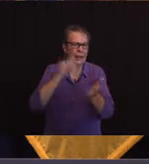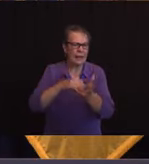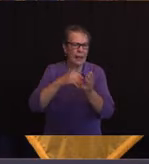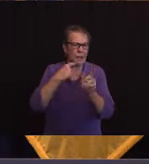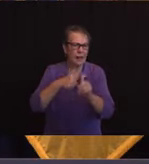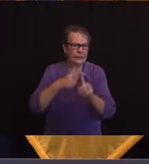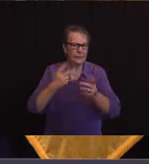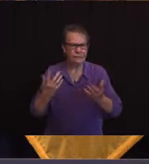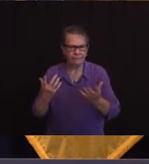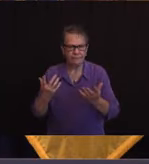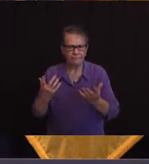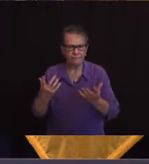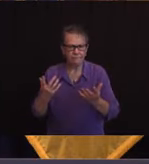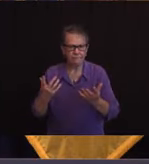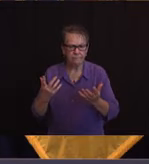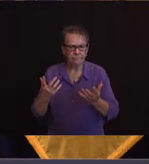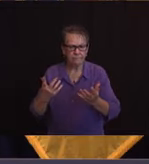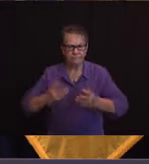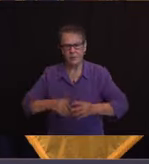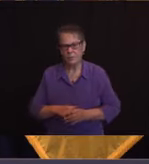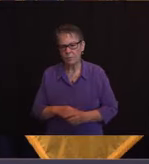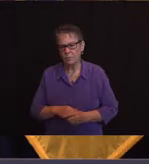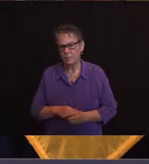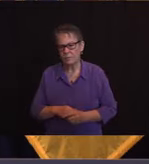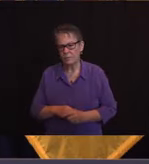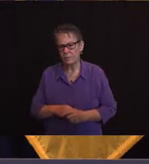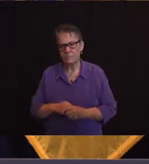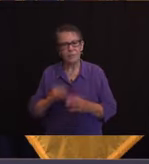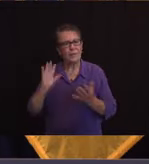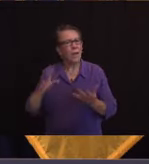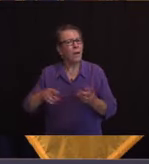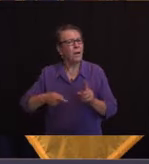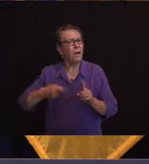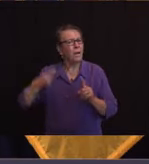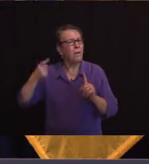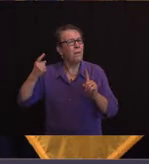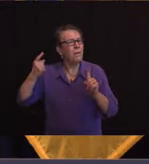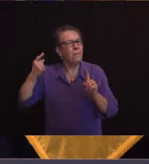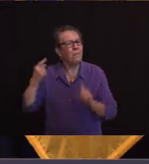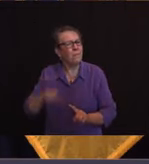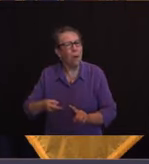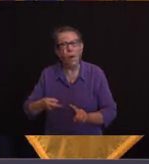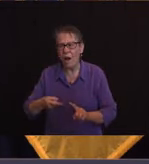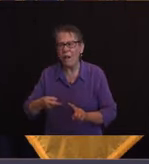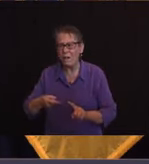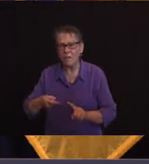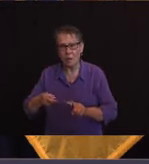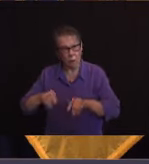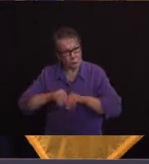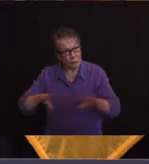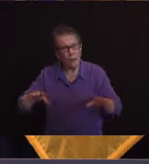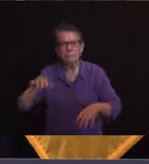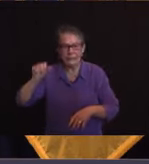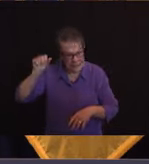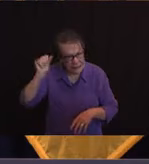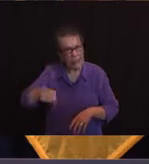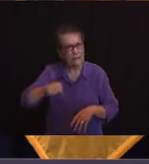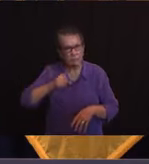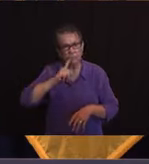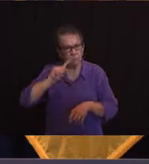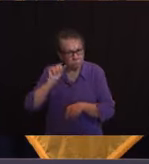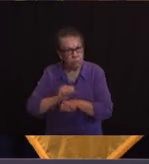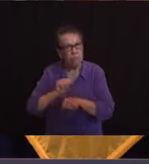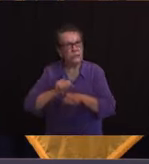Community spread. Yeah, I think there is community spread. I mean, there has been all along, and there continues to be. But Judy, you